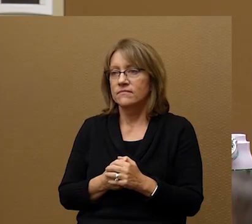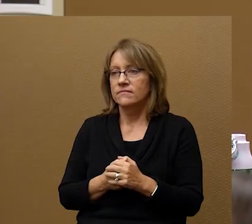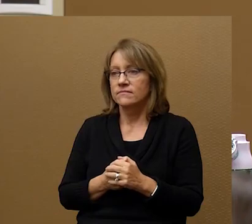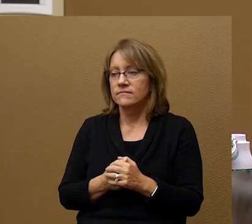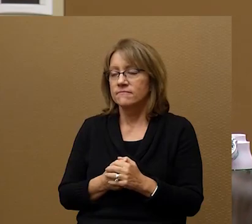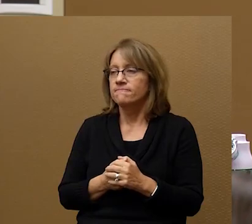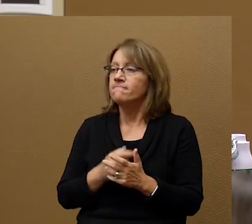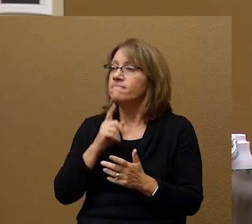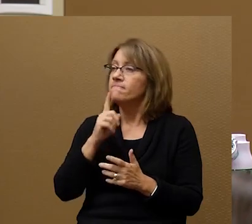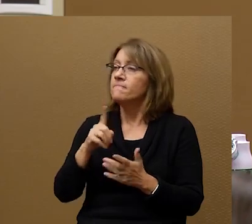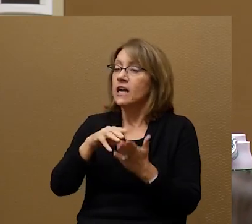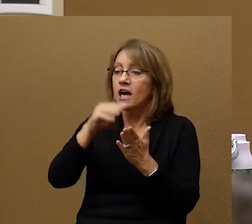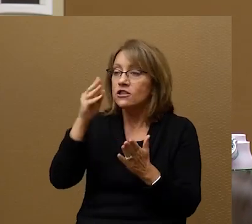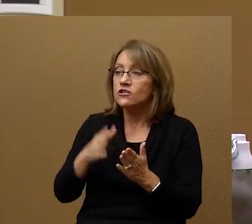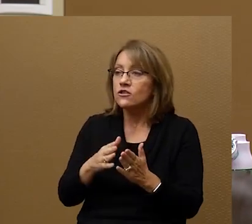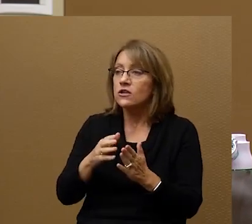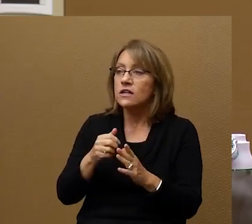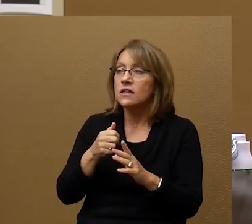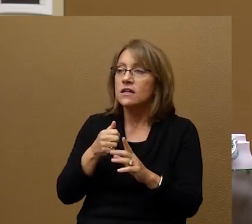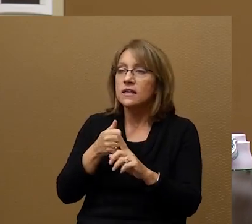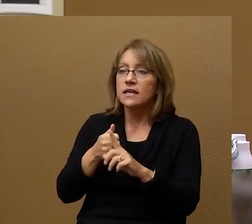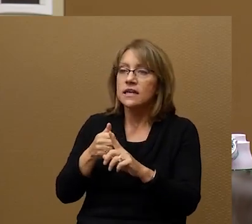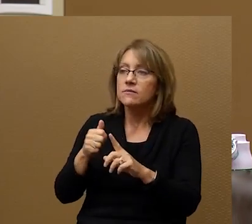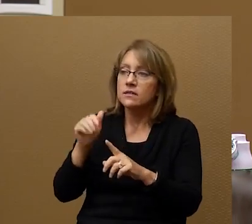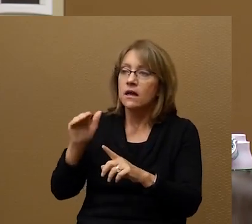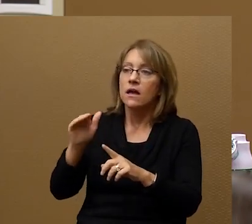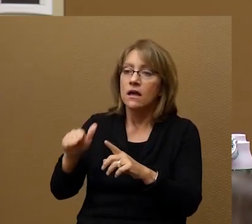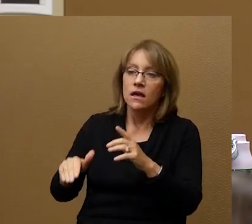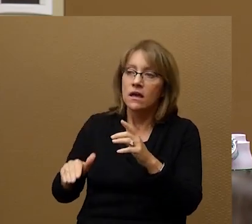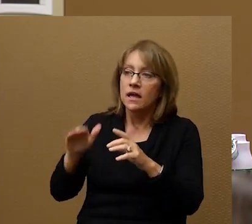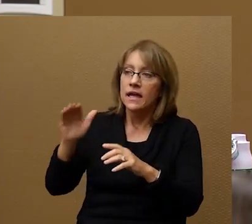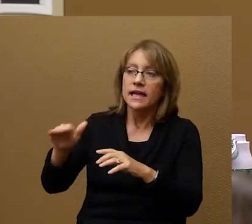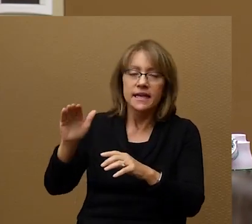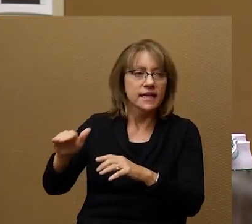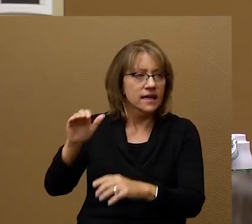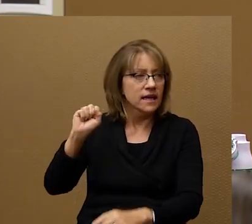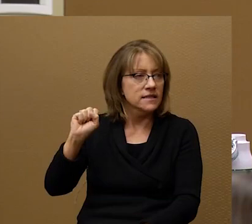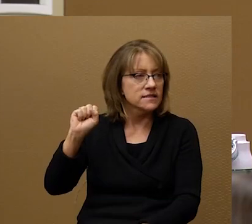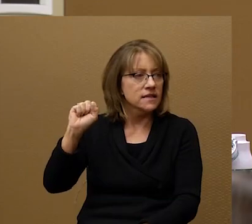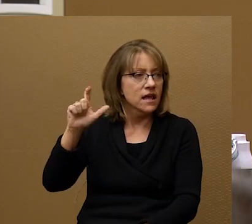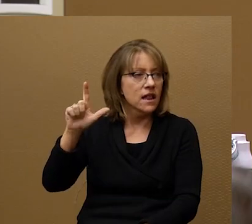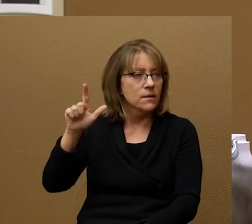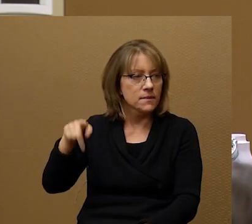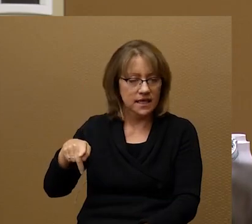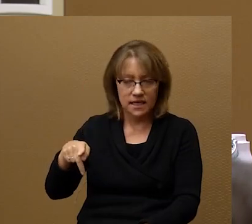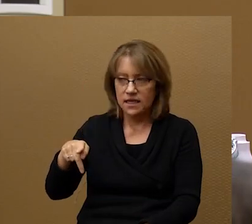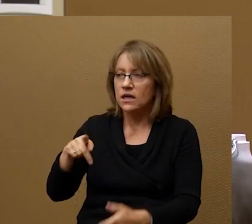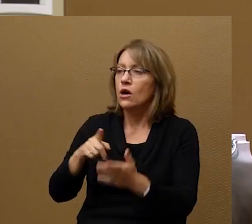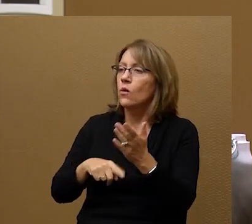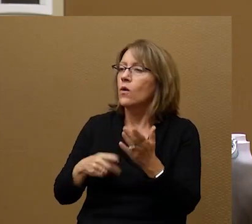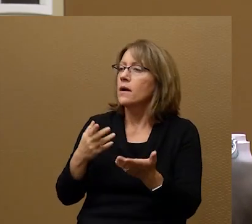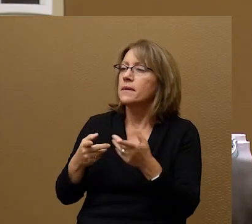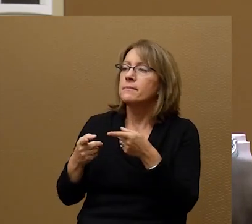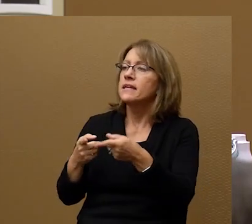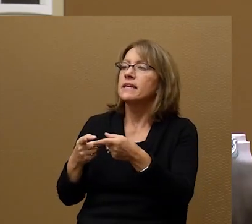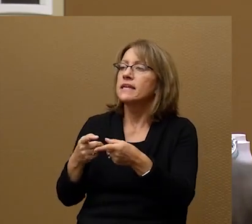there's a student, he's hitting the SLP. What might he be seeking?